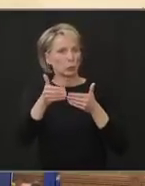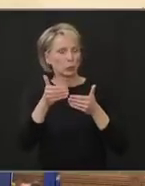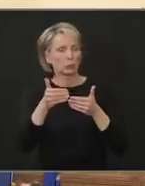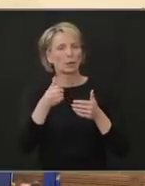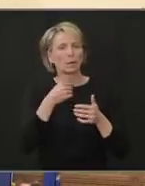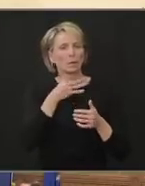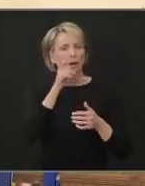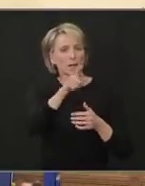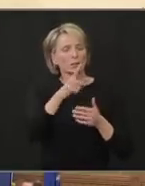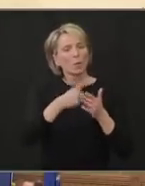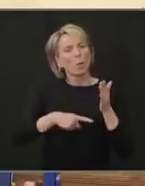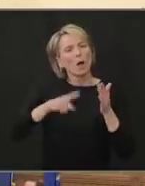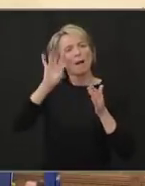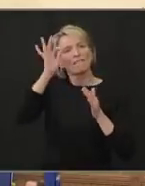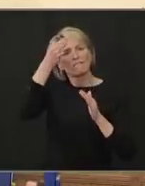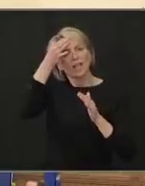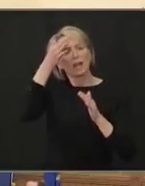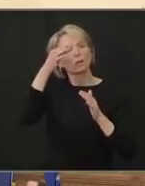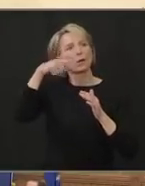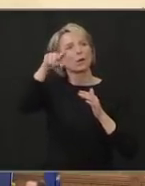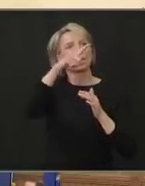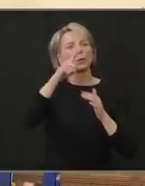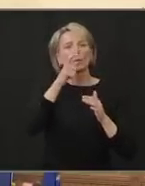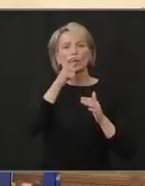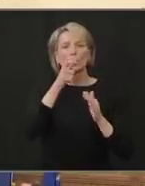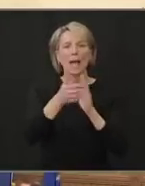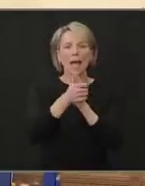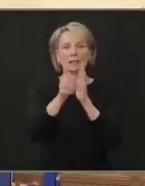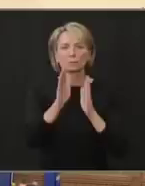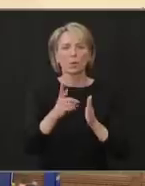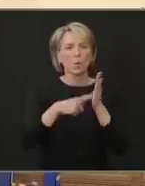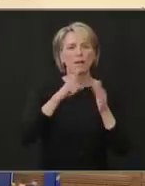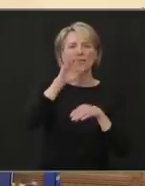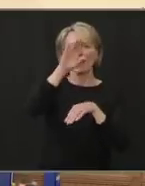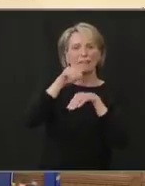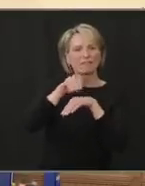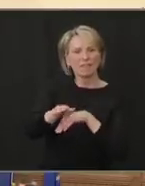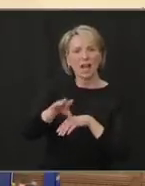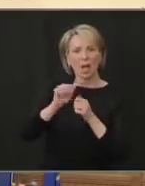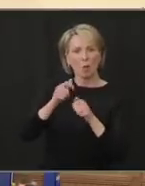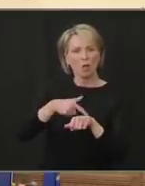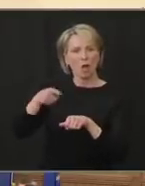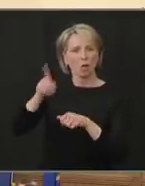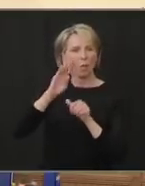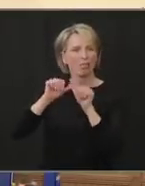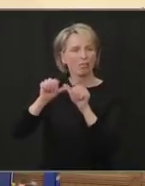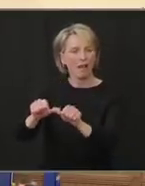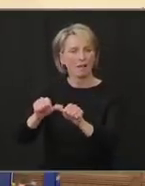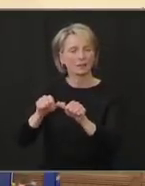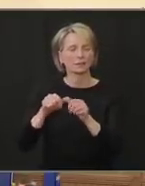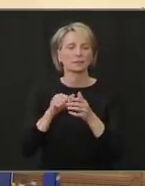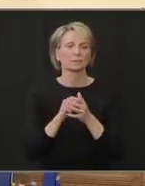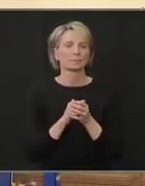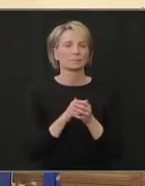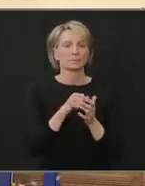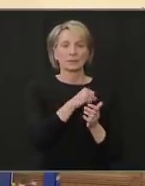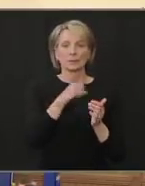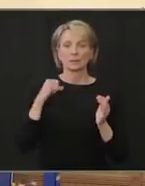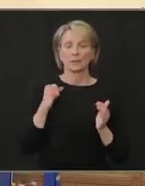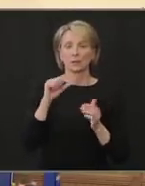from actual experts on how long this could last? You cannot put an artificial